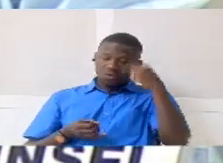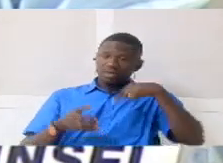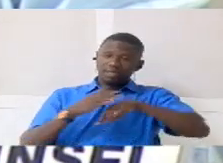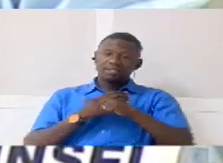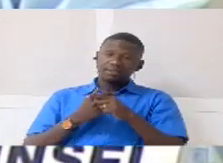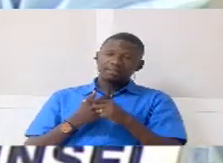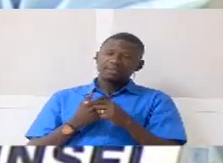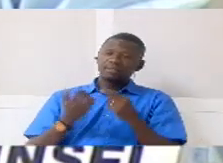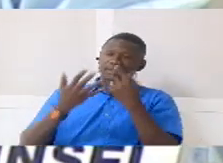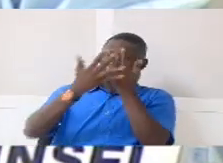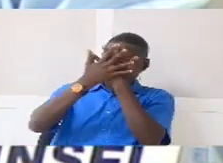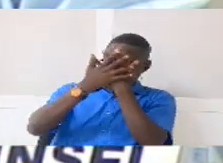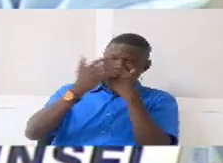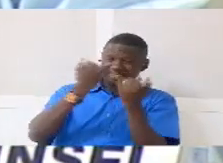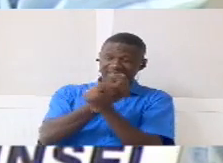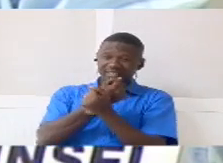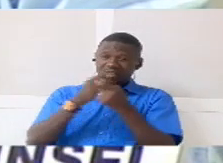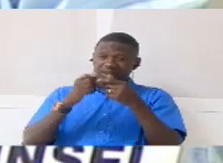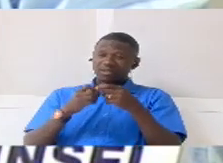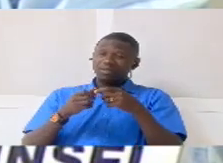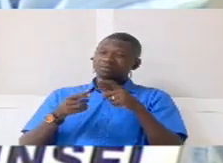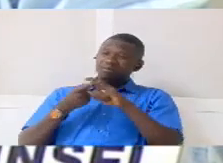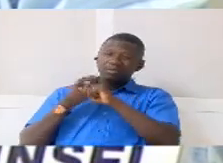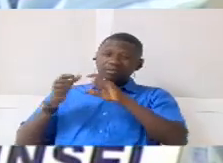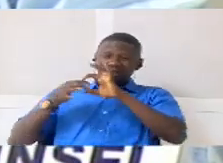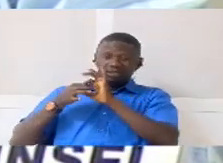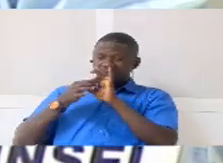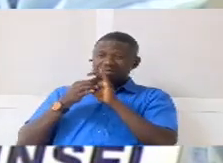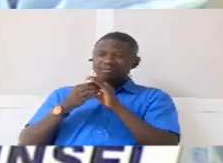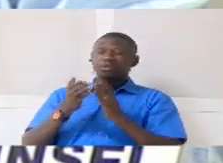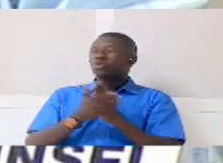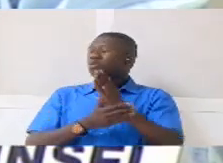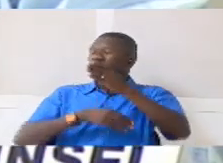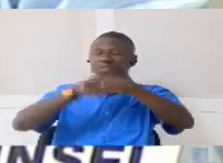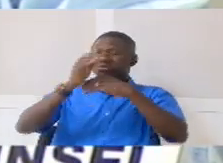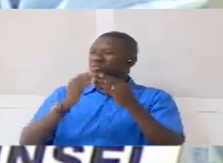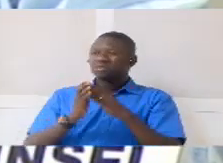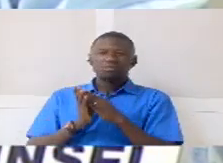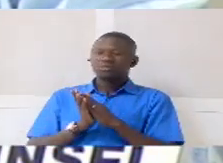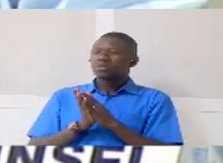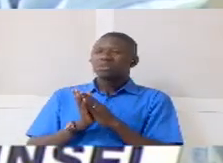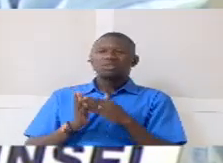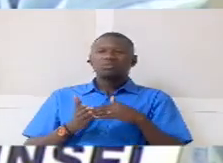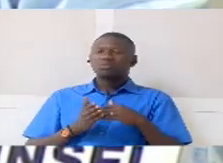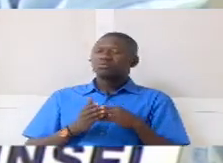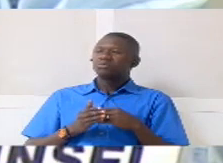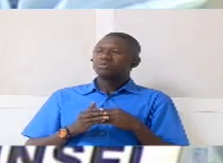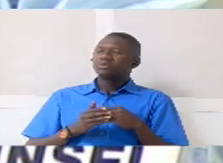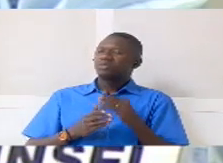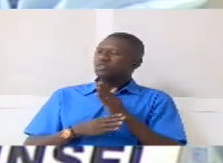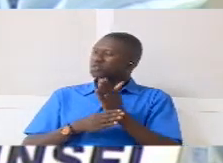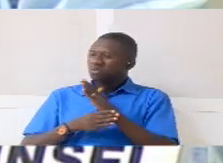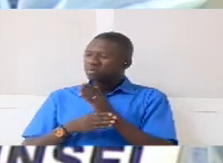system between continuously without interruption. Between 1994